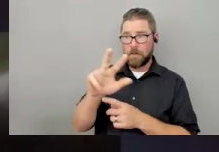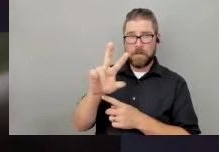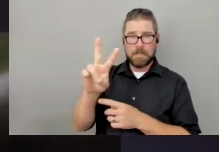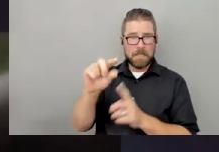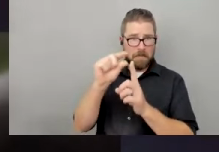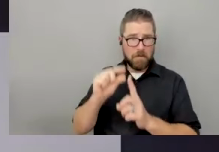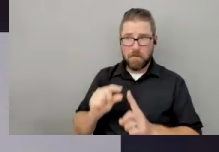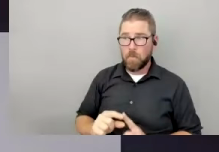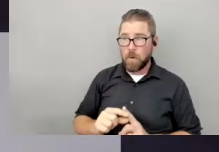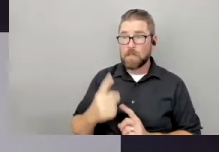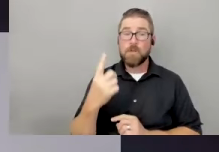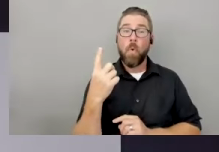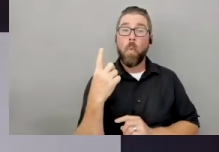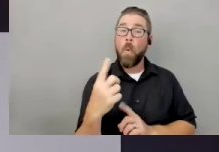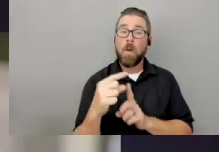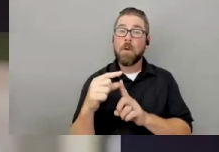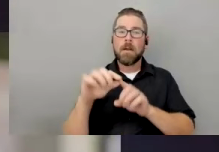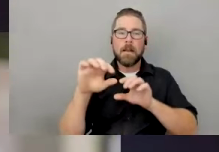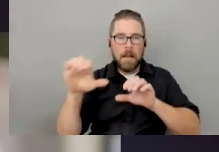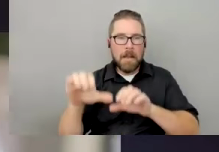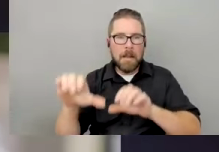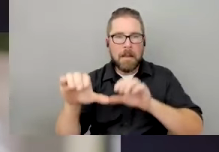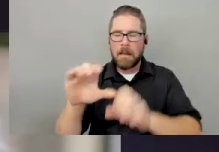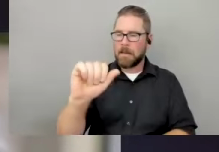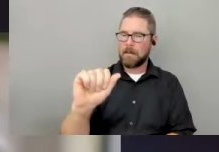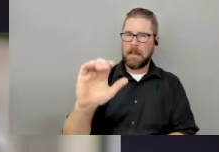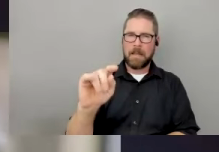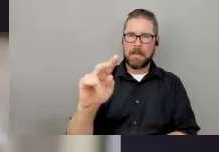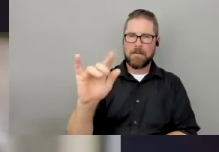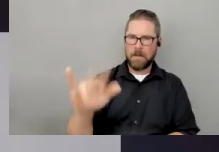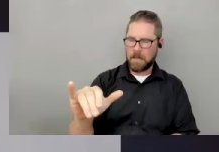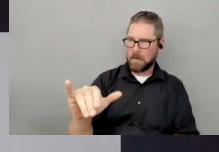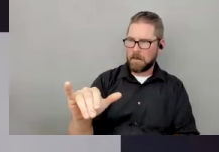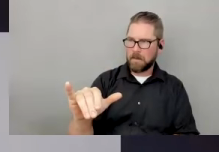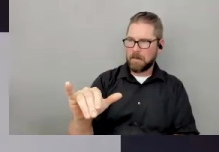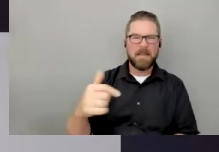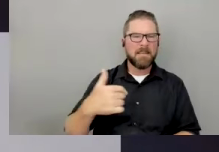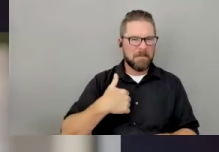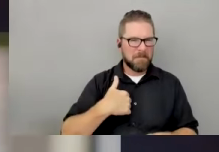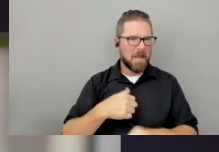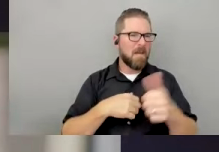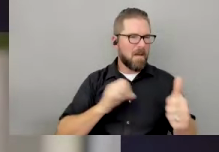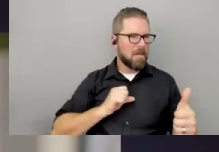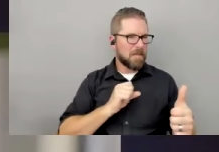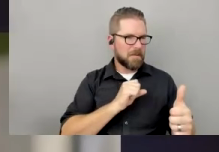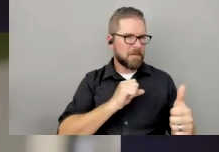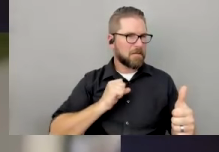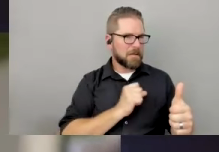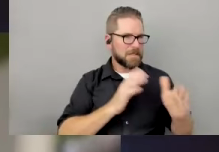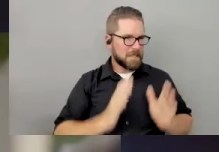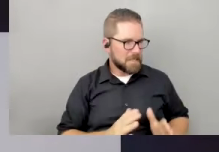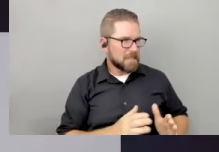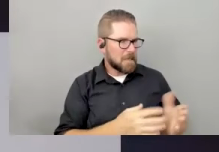well. He's one of my heroes. He said they kept like, should we leave it in? Should we take it out? Should we leave it in? What does it pertain to? We really